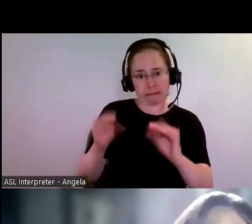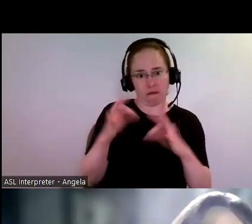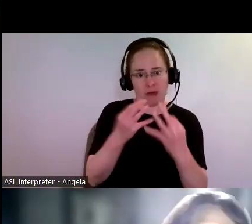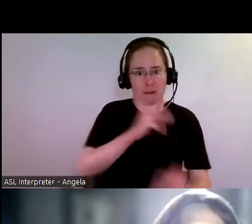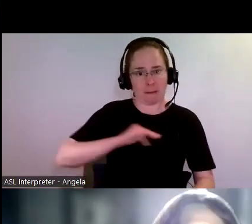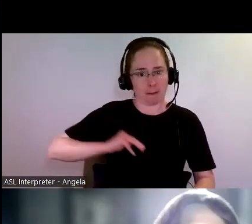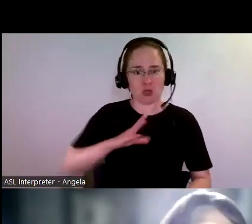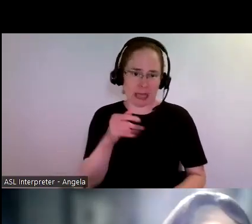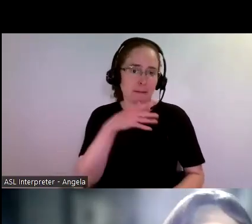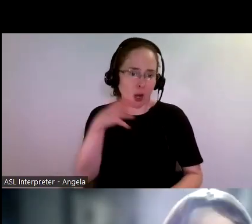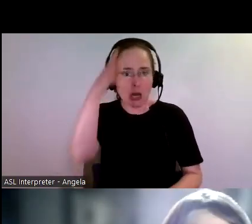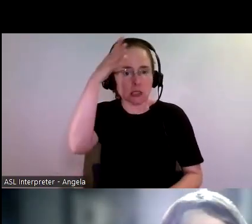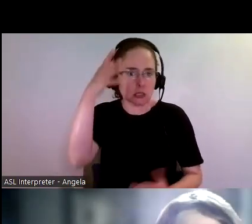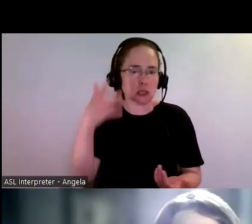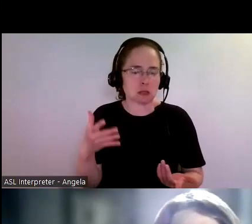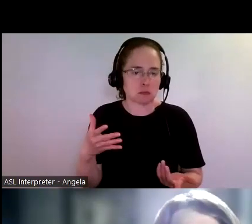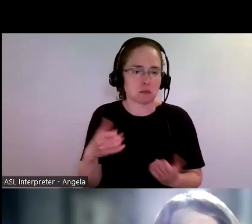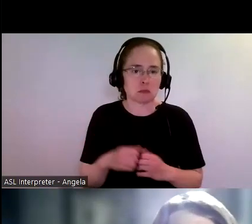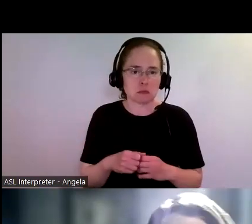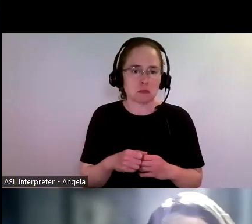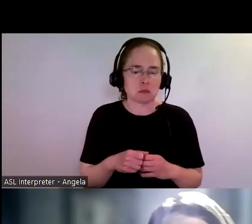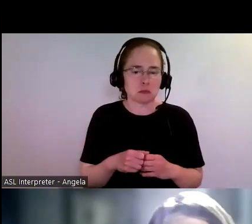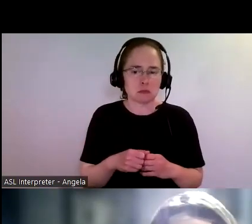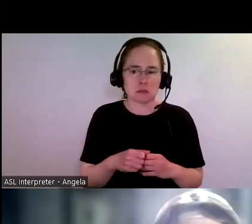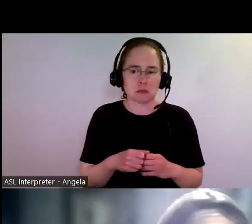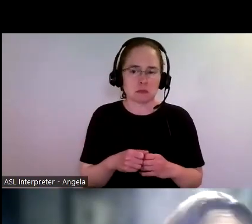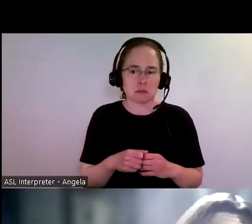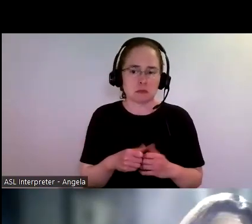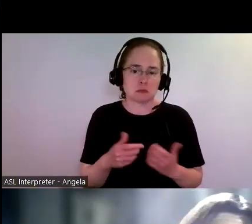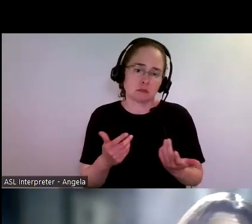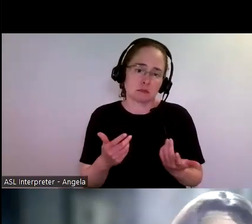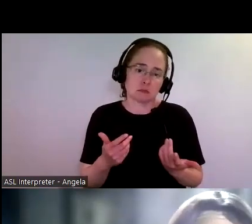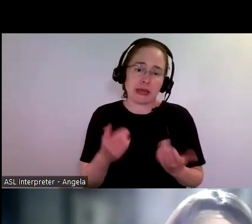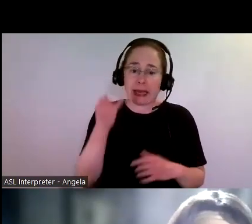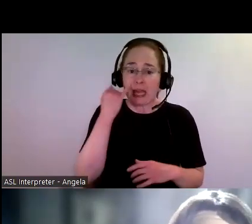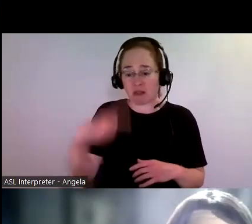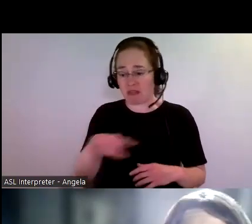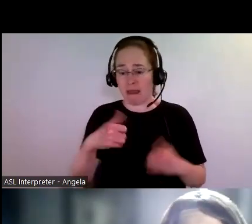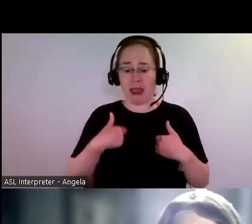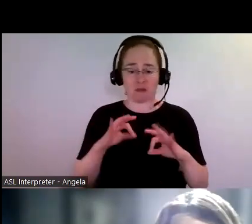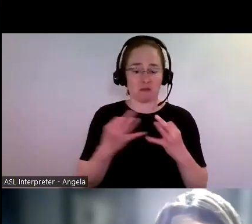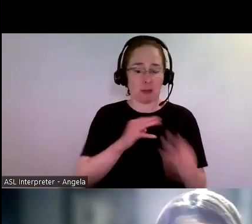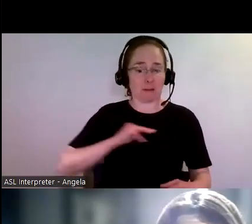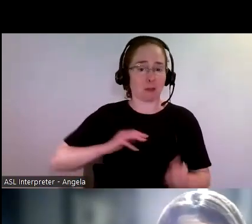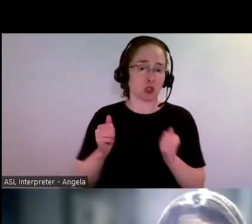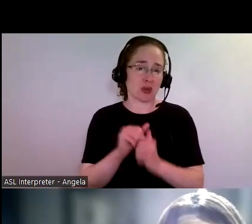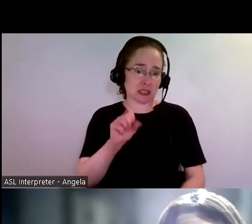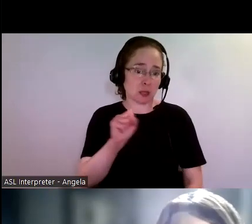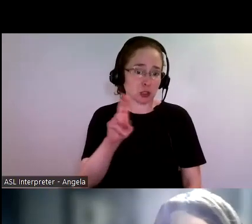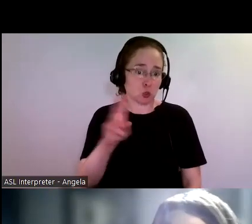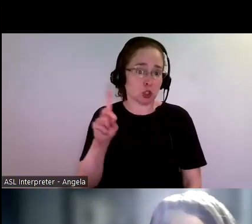and parents that are that have youth or family members with substance use